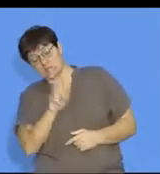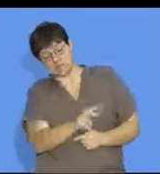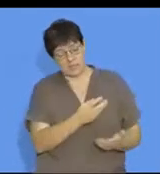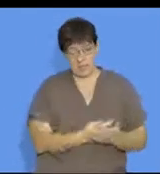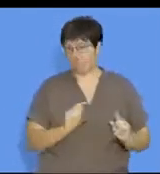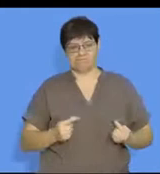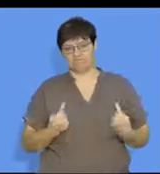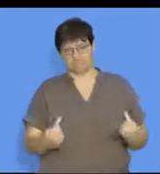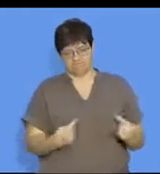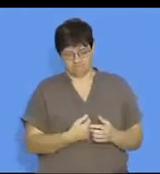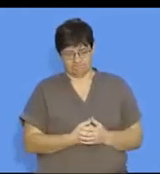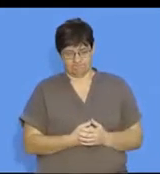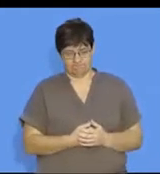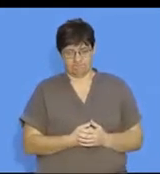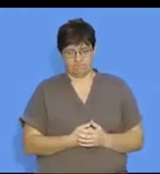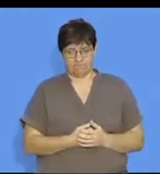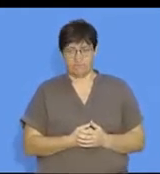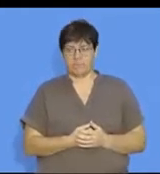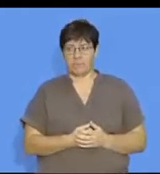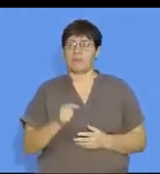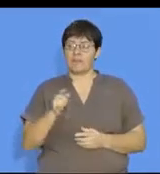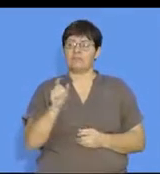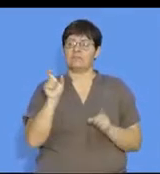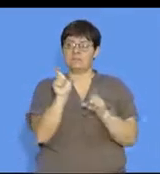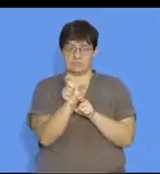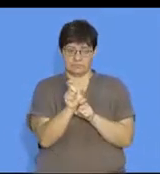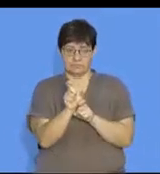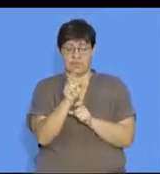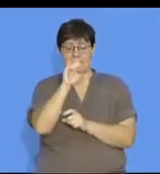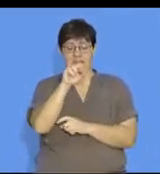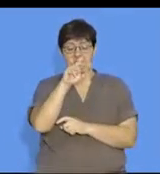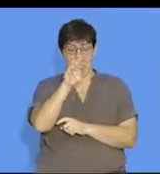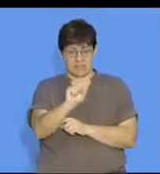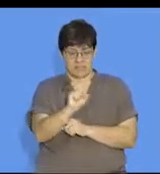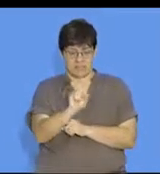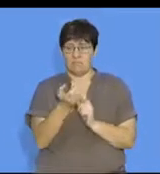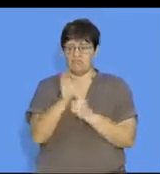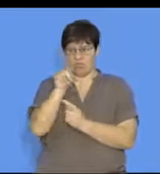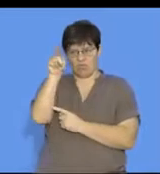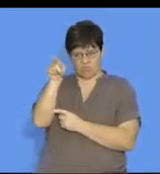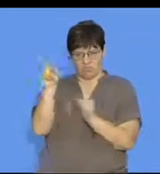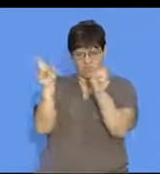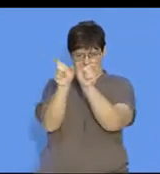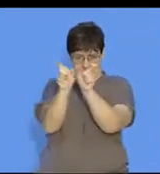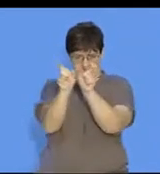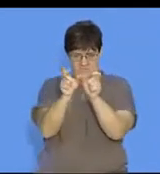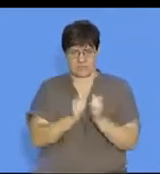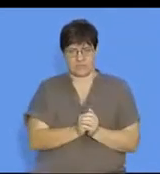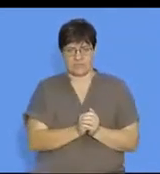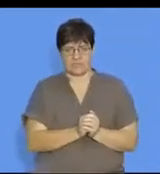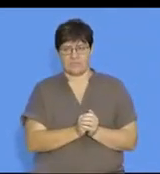how do we measure that? So if these two cells are connected in series as shown in